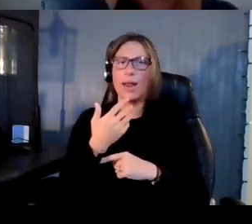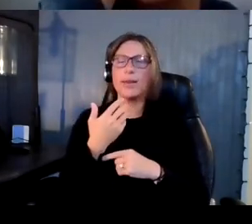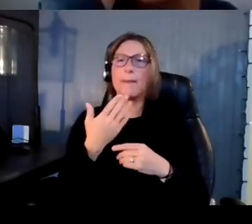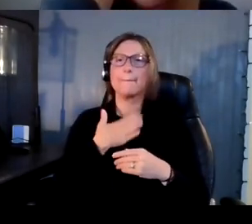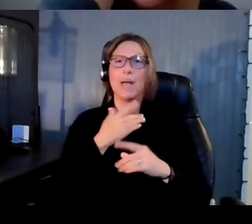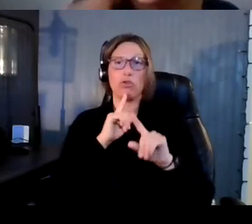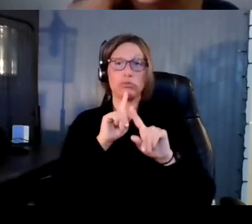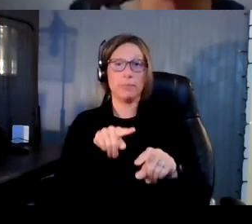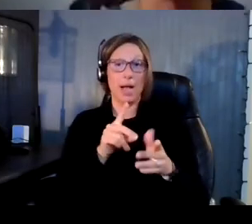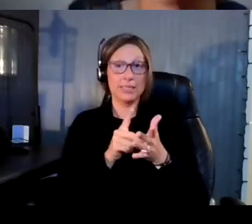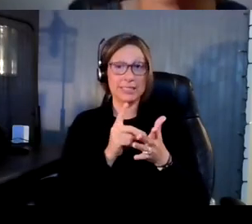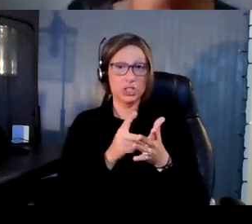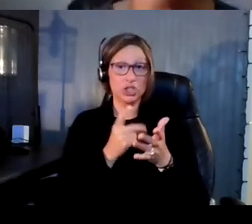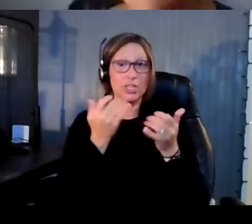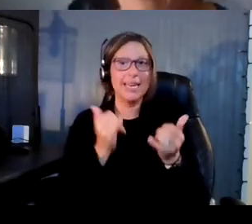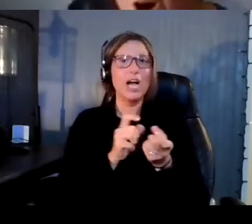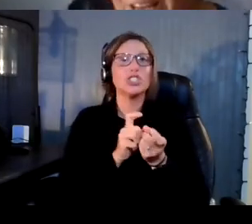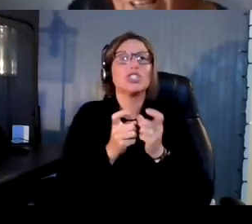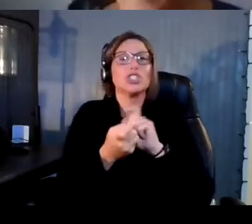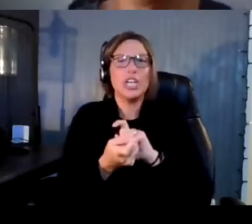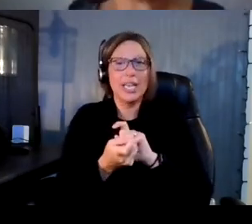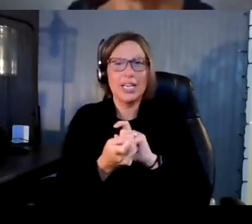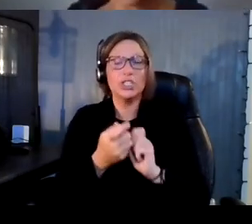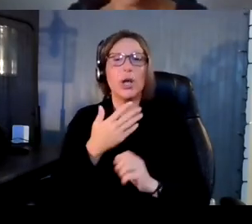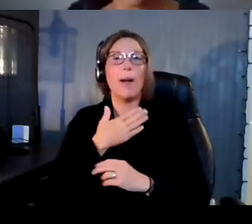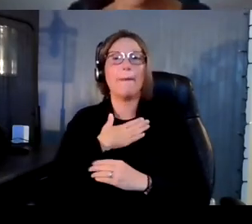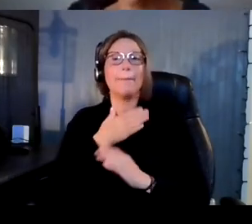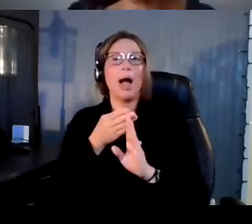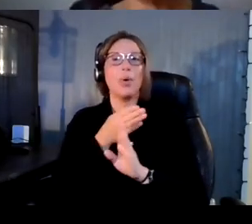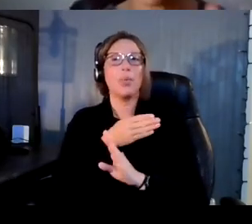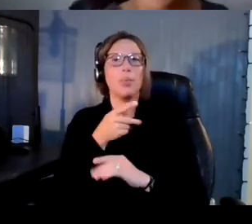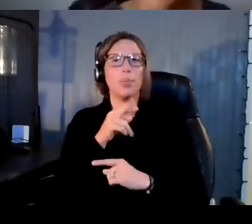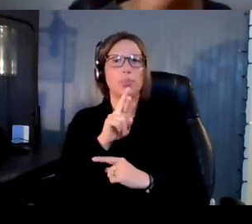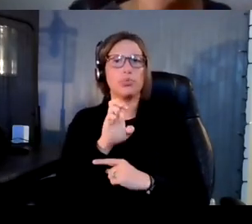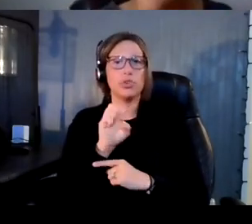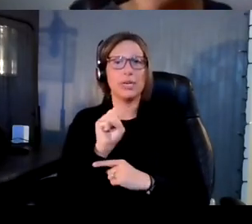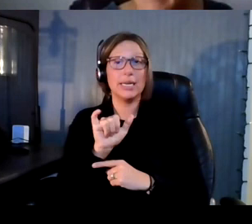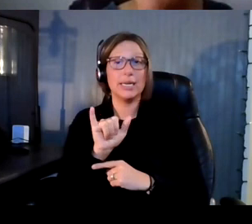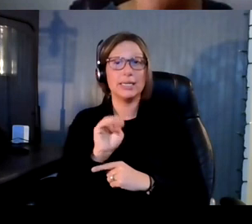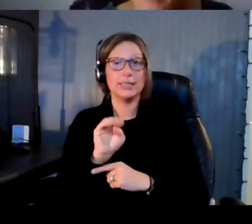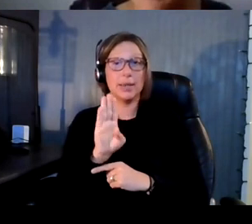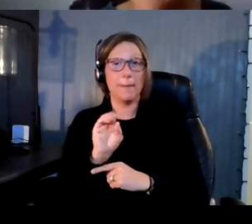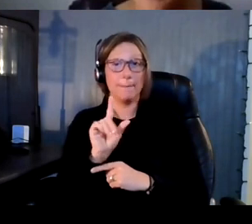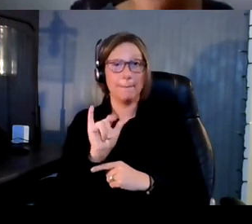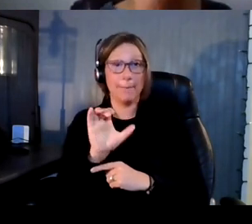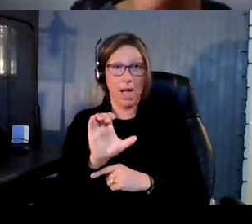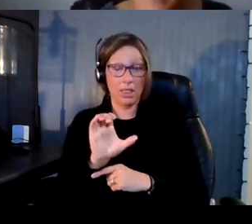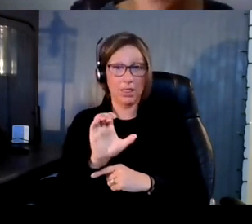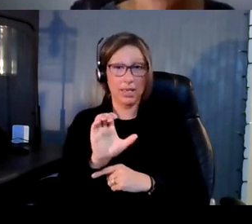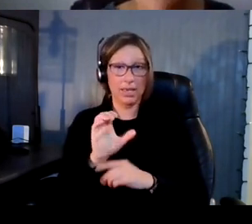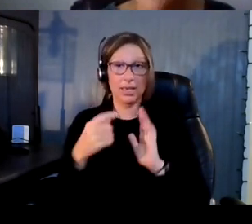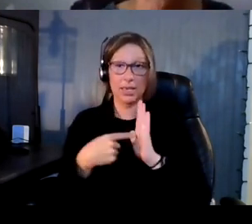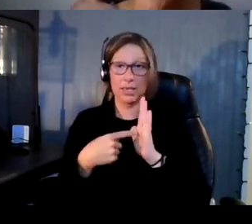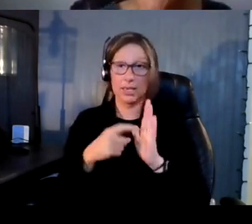we've changed it and it's my pre-symbolic symbol dictionary. See, we're asking the same things, but